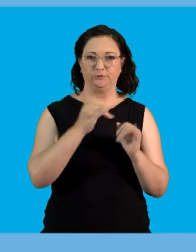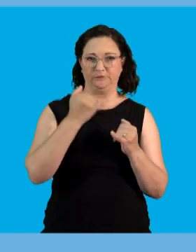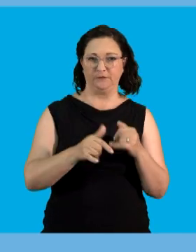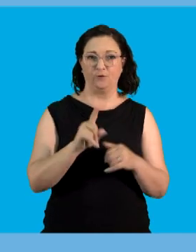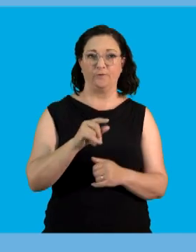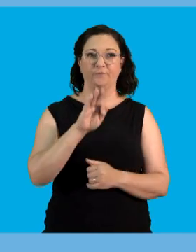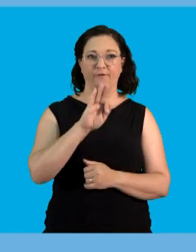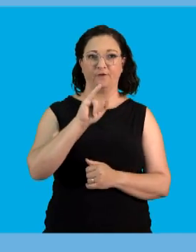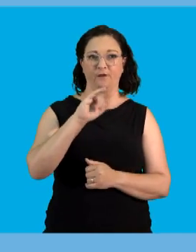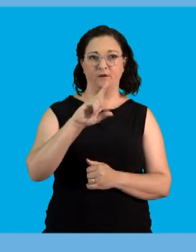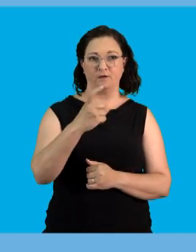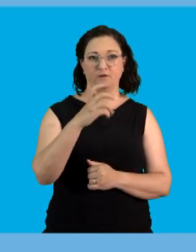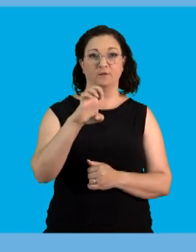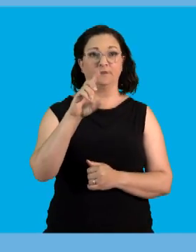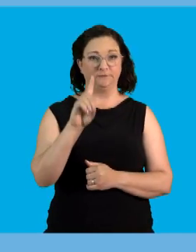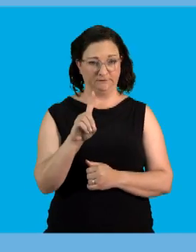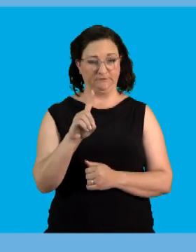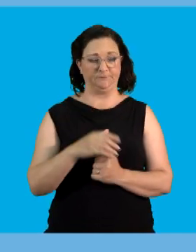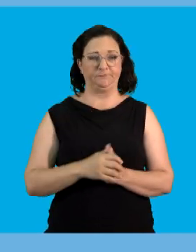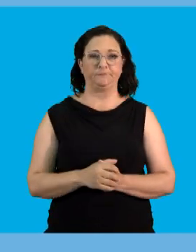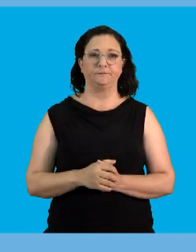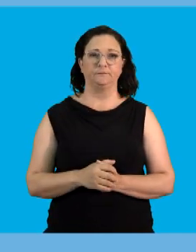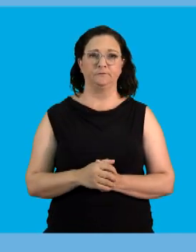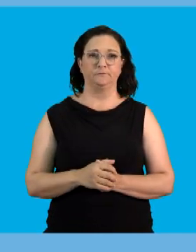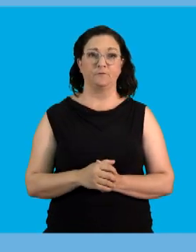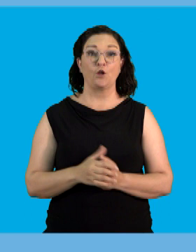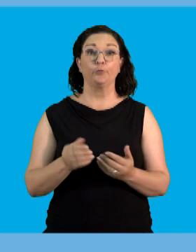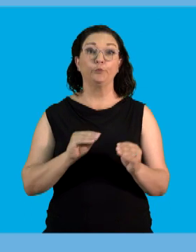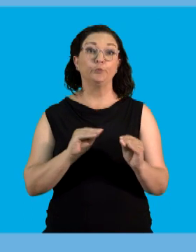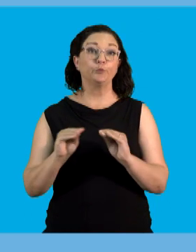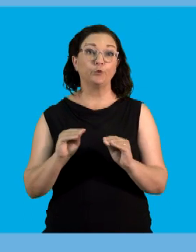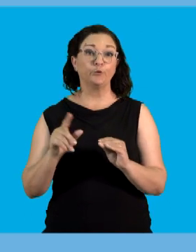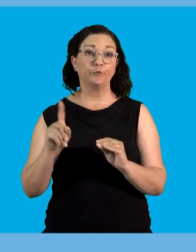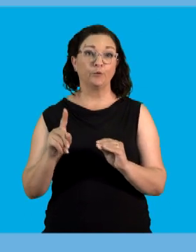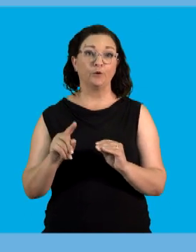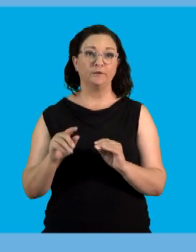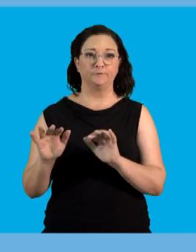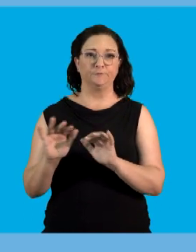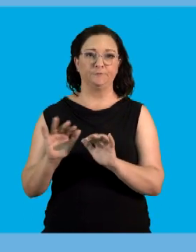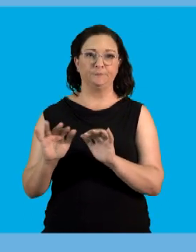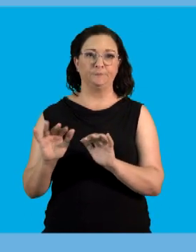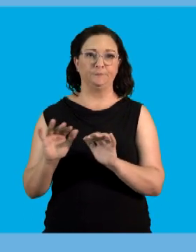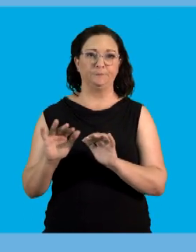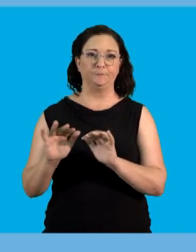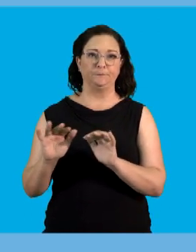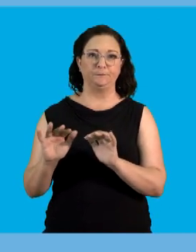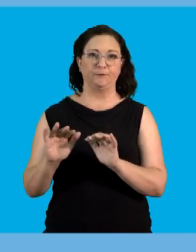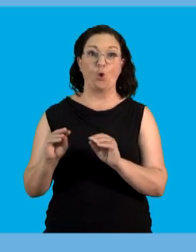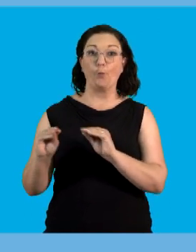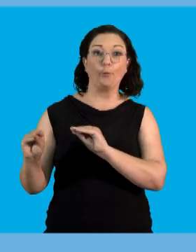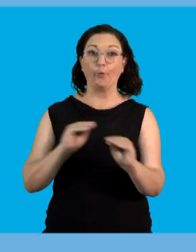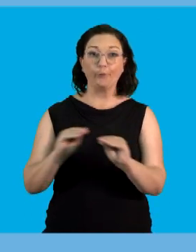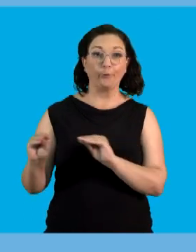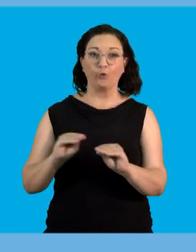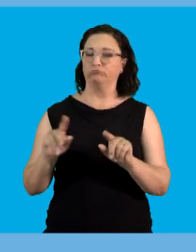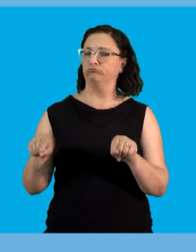So the arrangement of particles that are making up a solid, they are fixed, and then the movement is they are vibrating. We